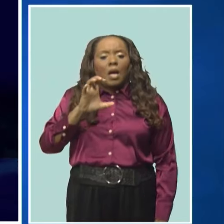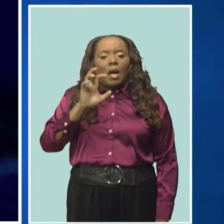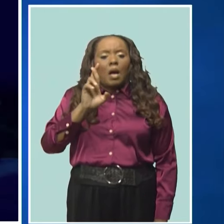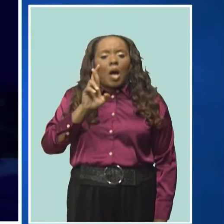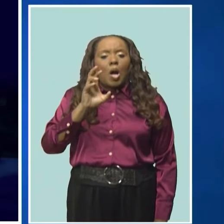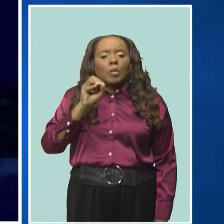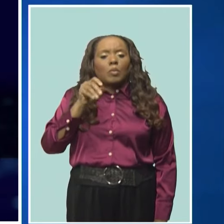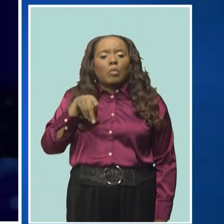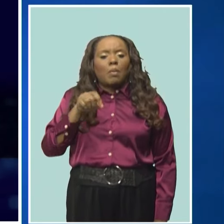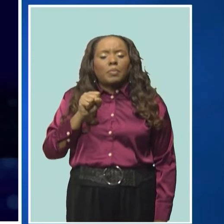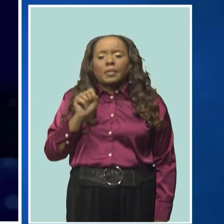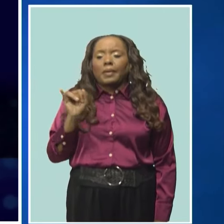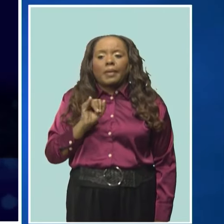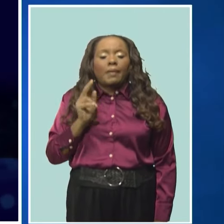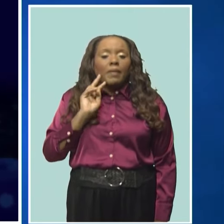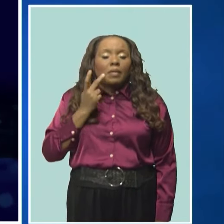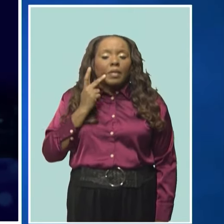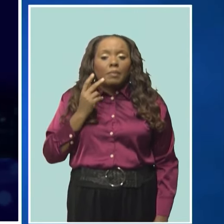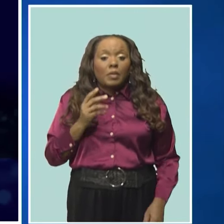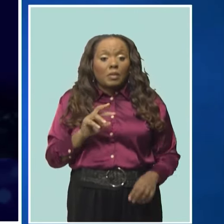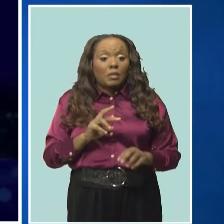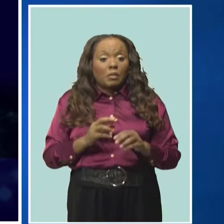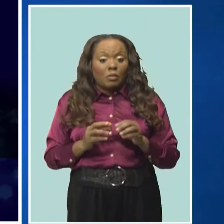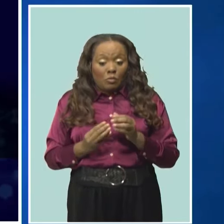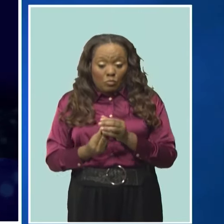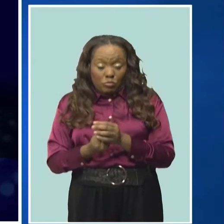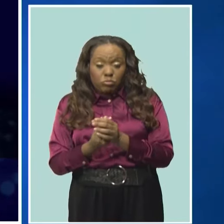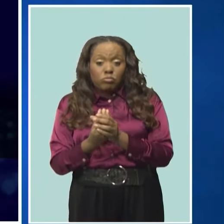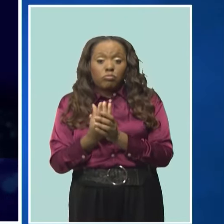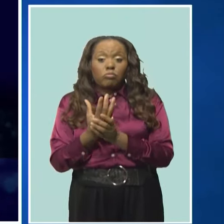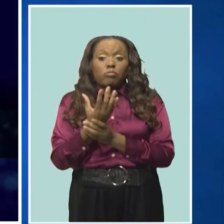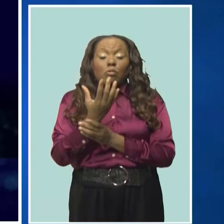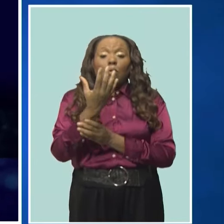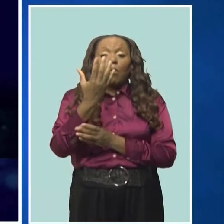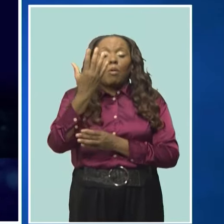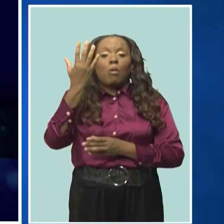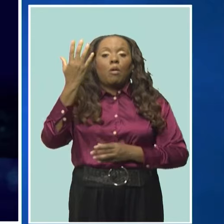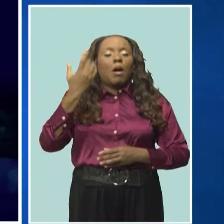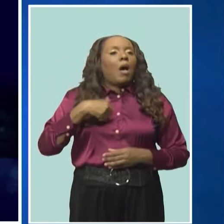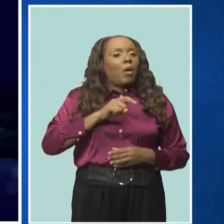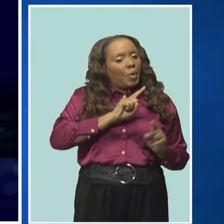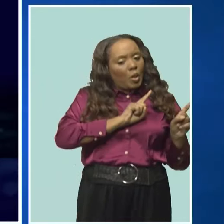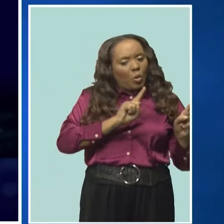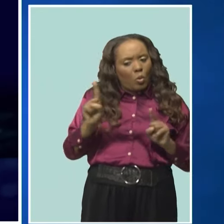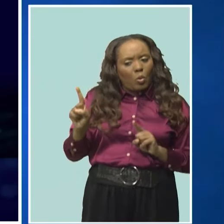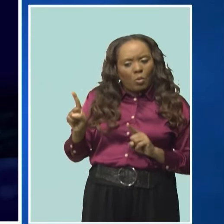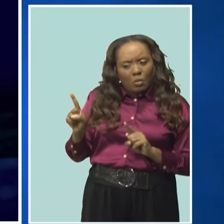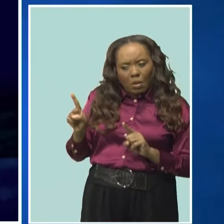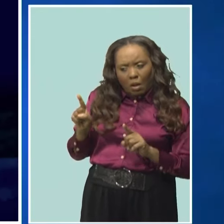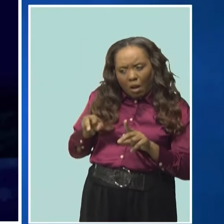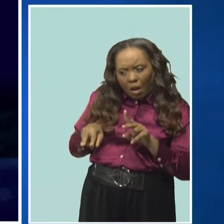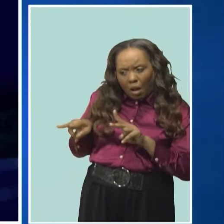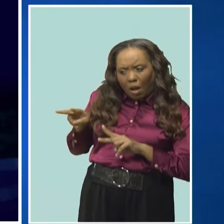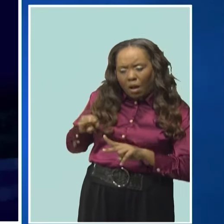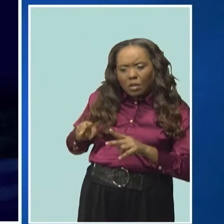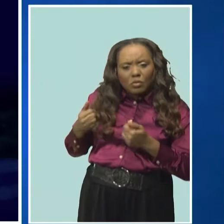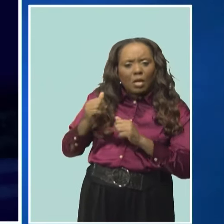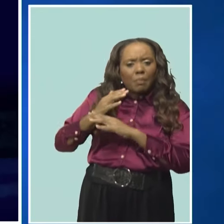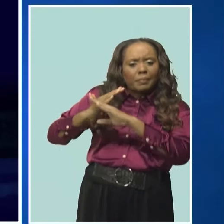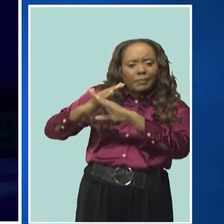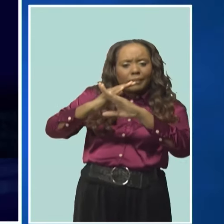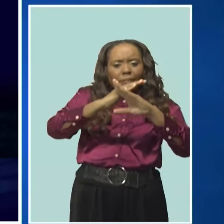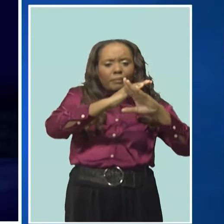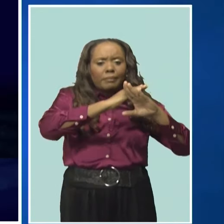farmers based on the information that they have. And some farmers I also know play their part, where they are actually trying to protect